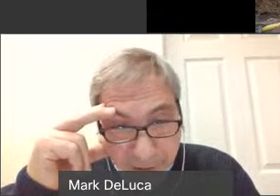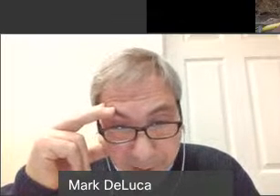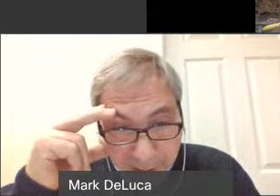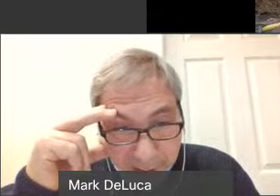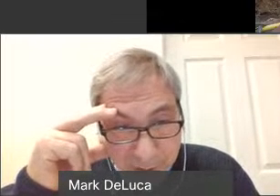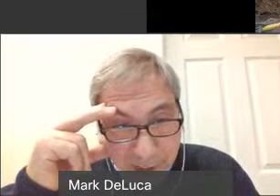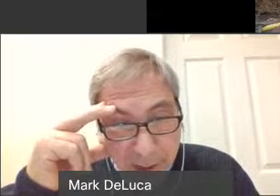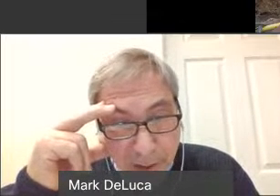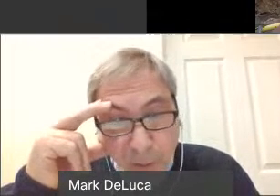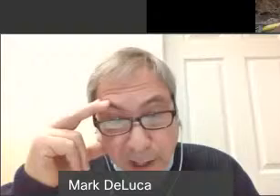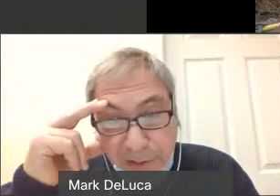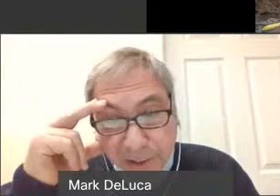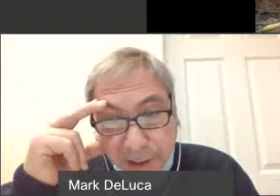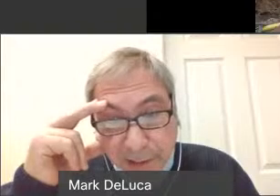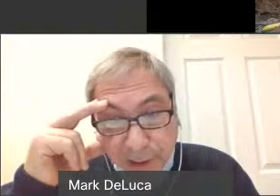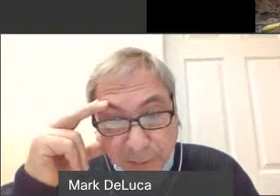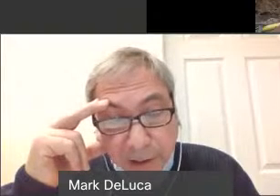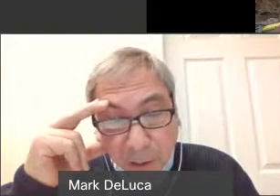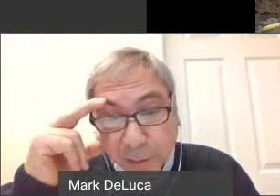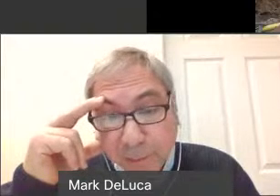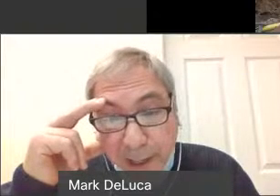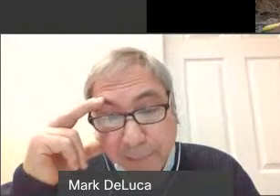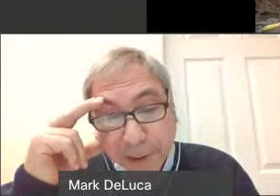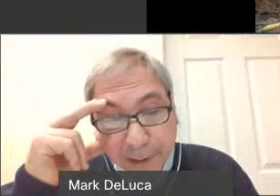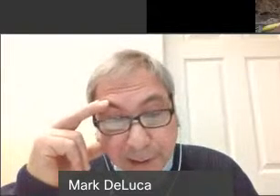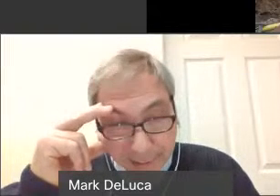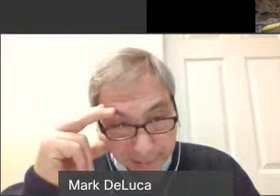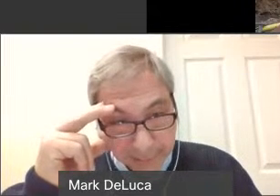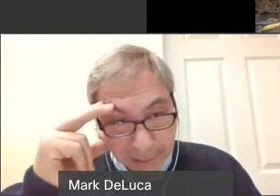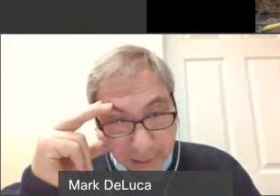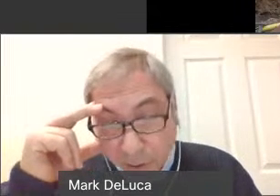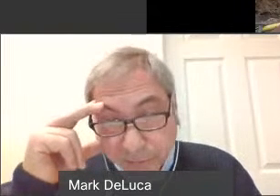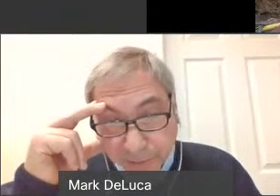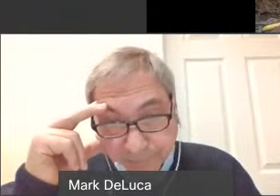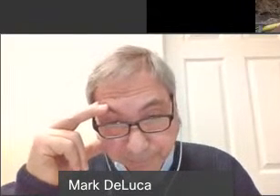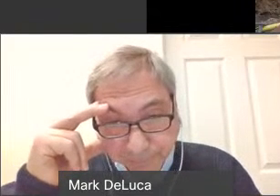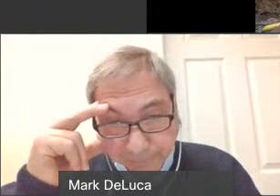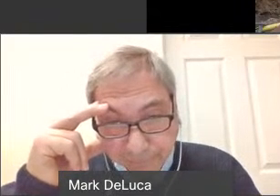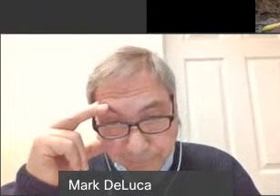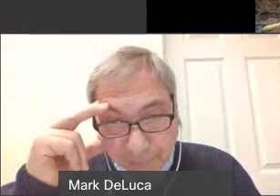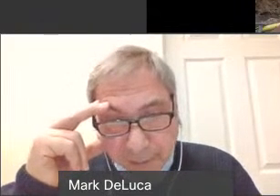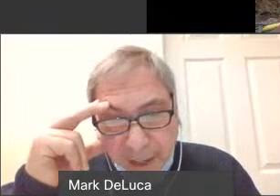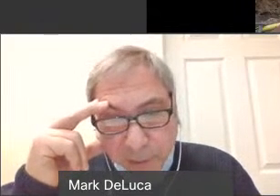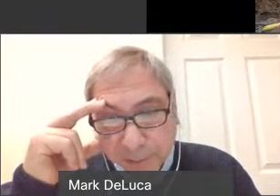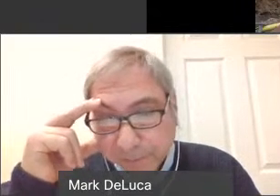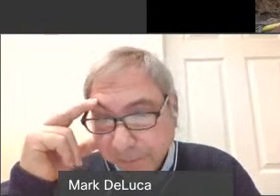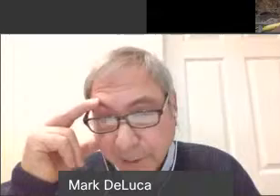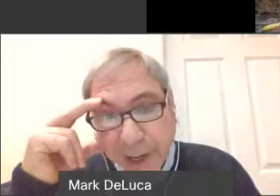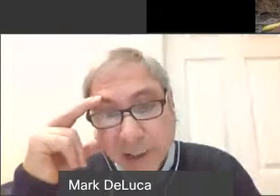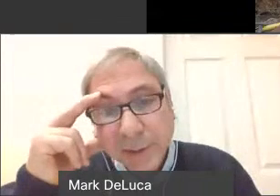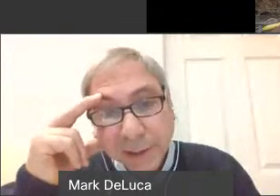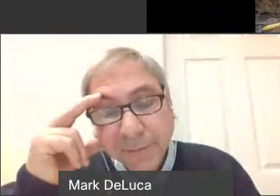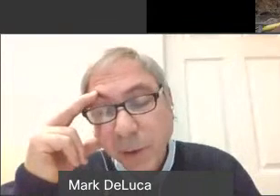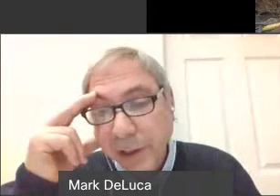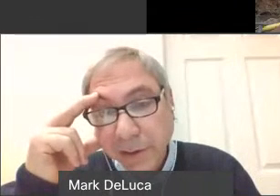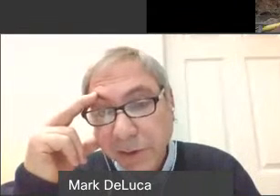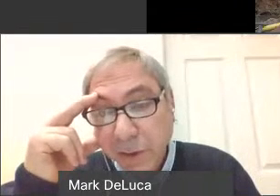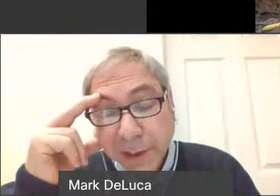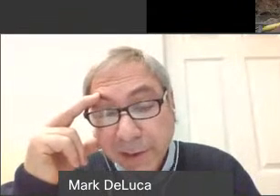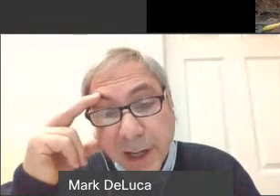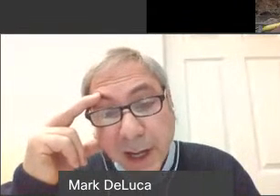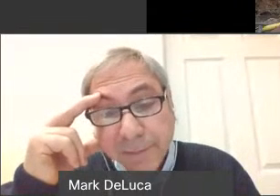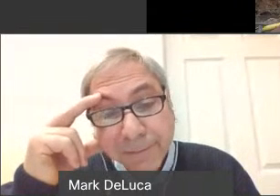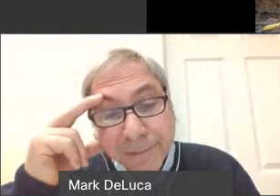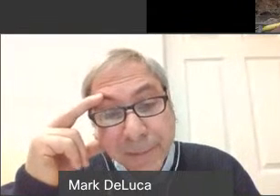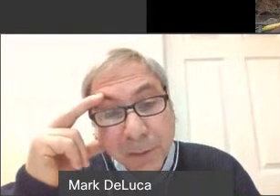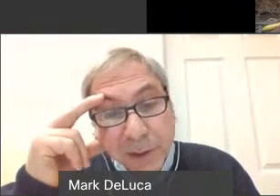real failure mechanism here was a really old pipe, a culvert that was approximately 40 years